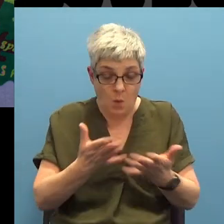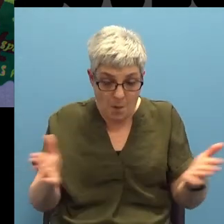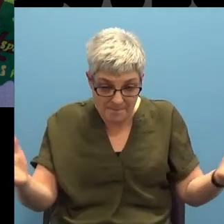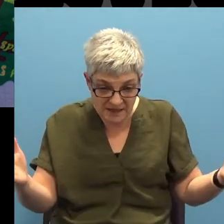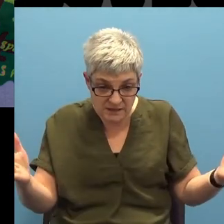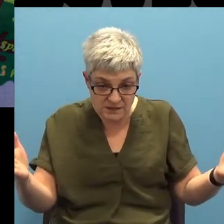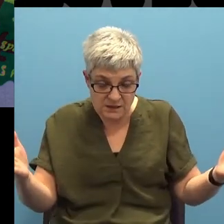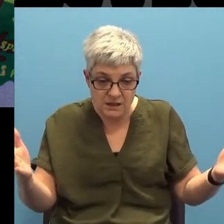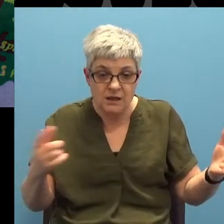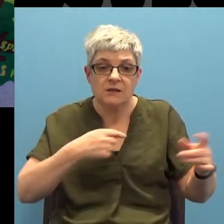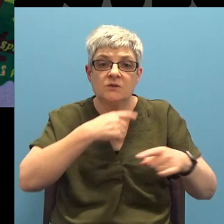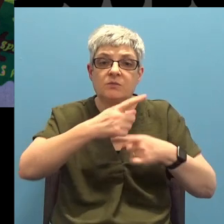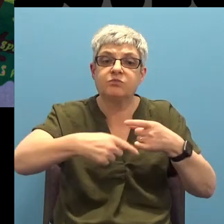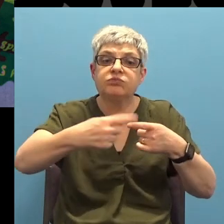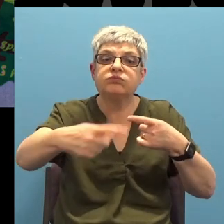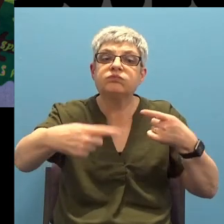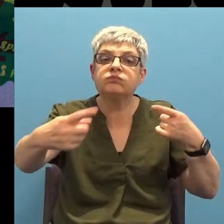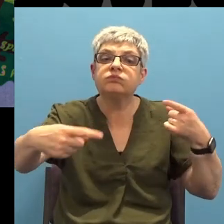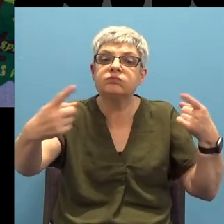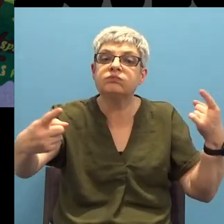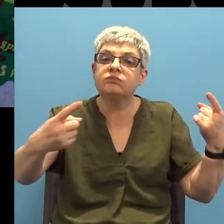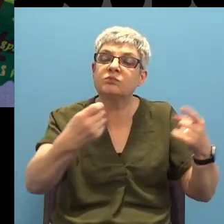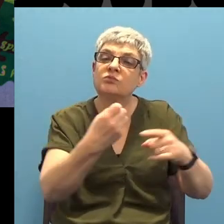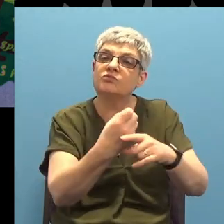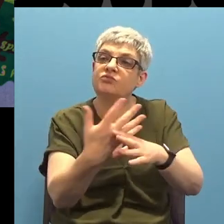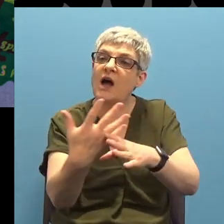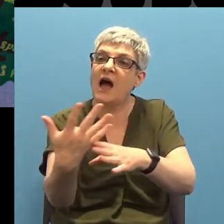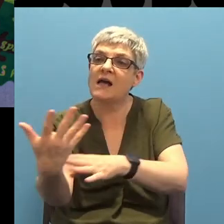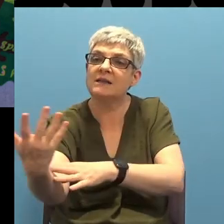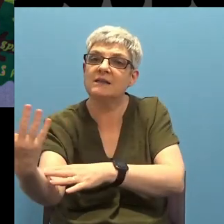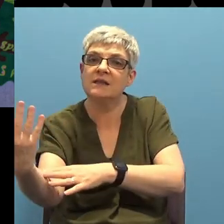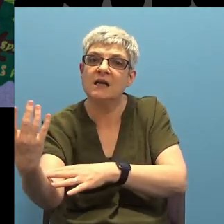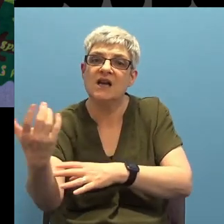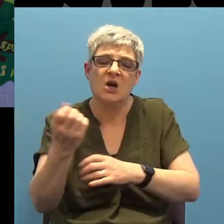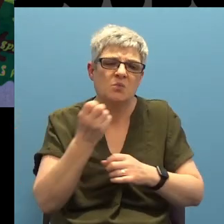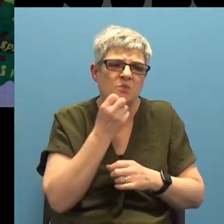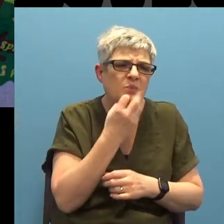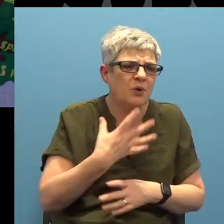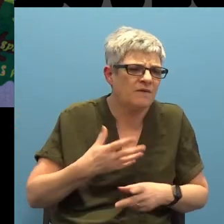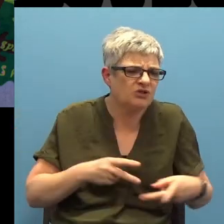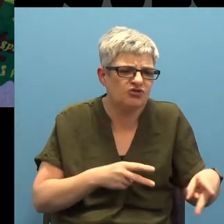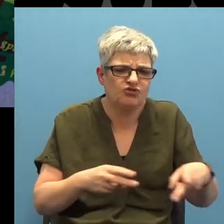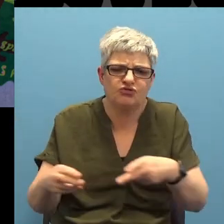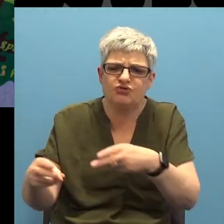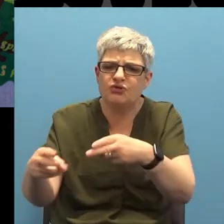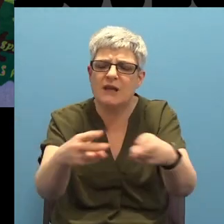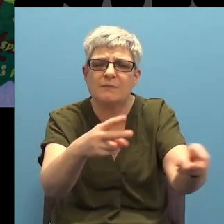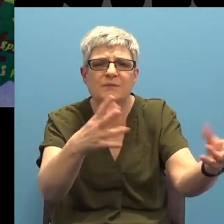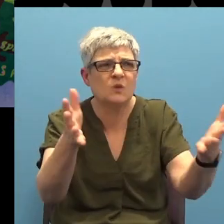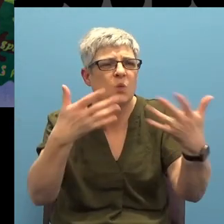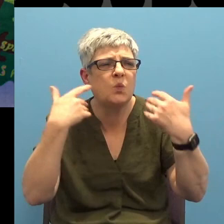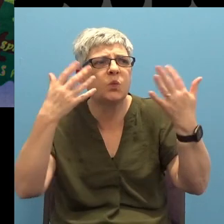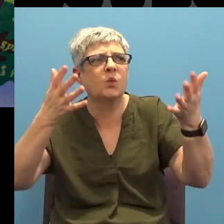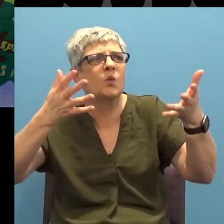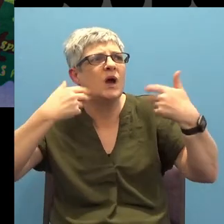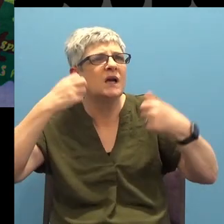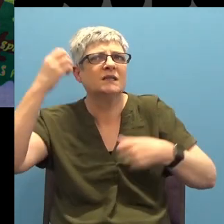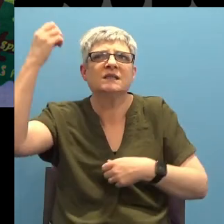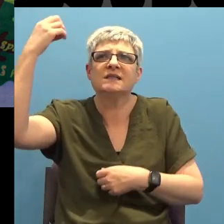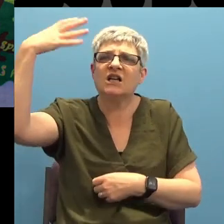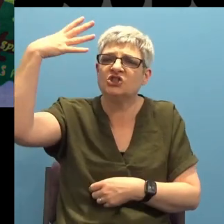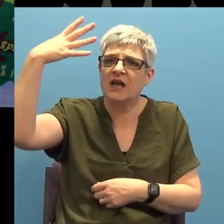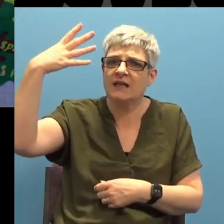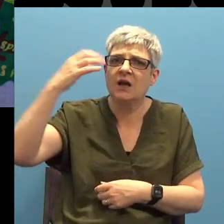an endless field of thick green grass and crystal streams and cool winds and warm sunshine. It will be full of